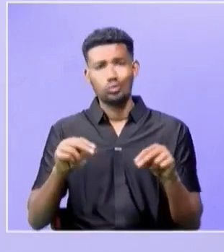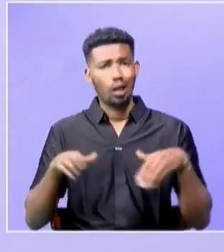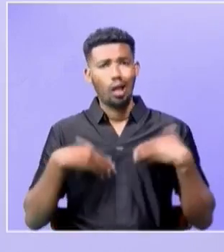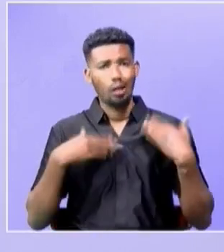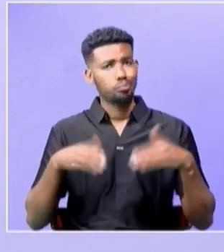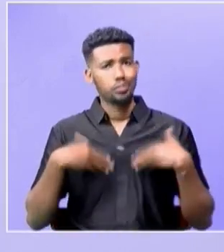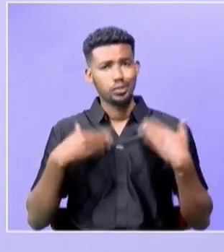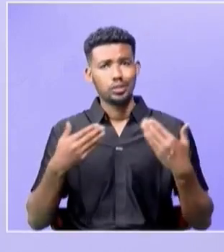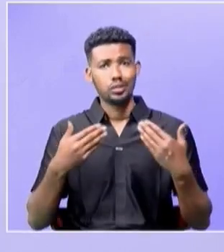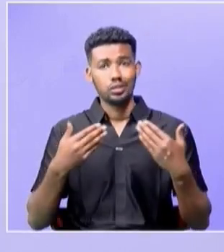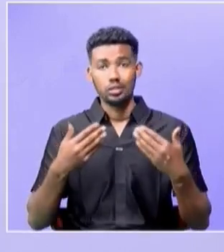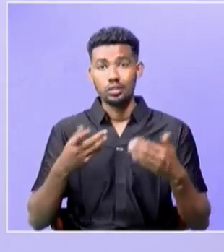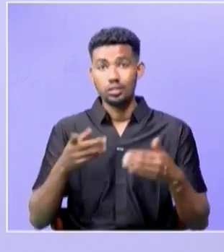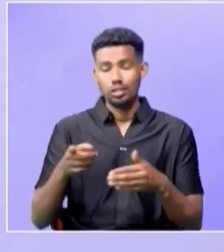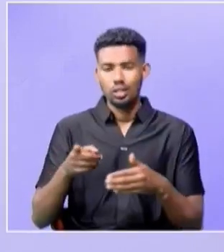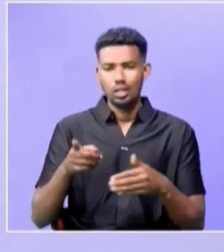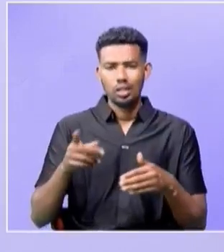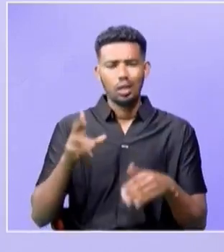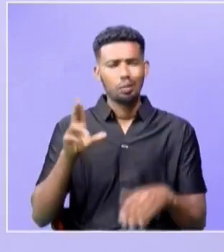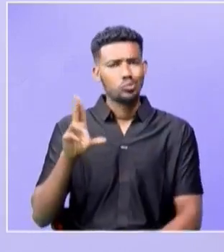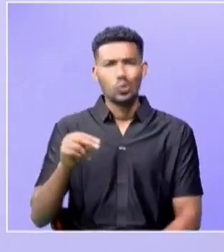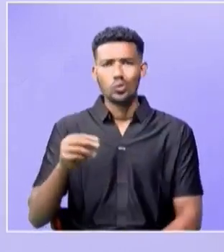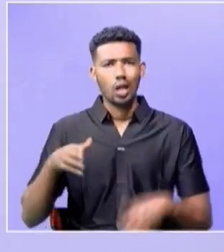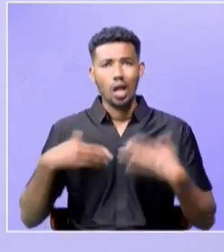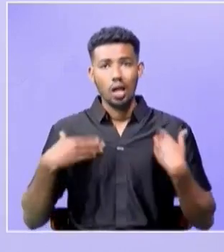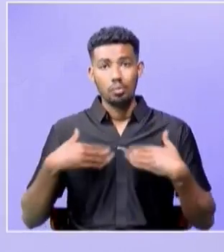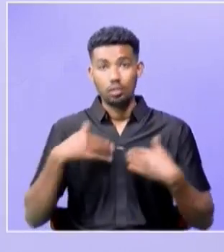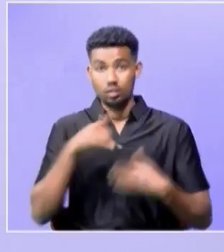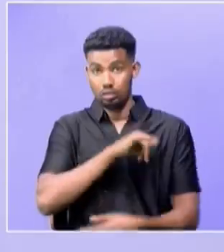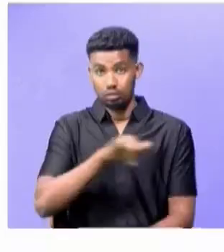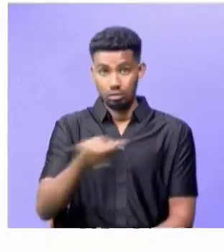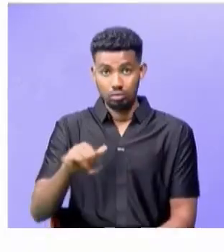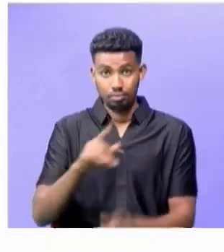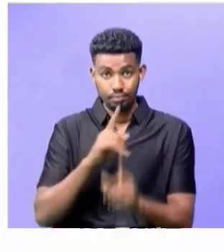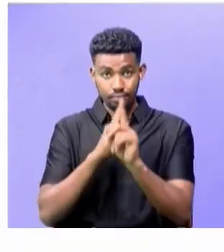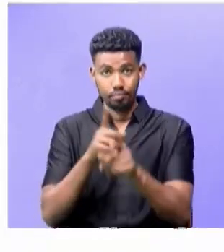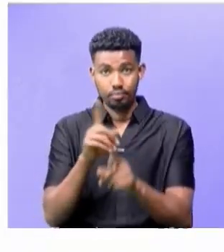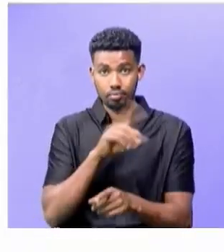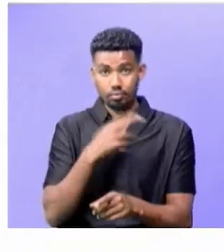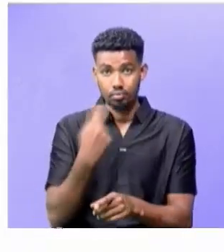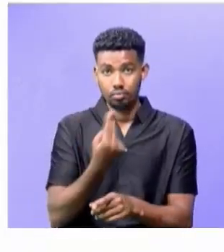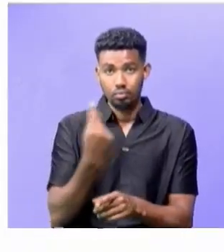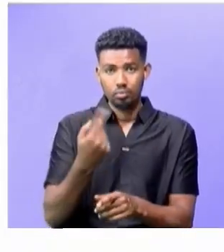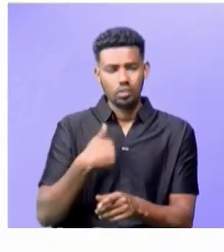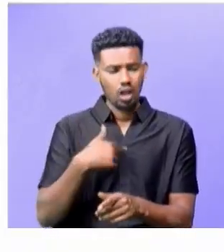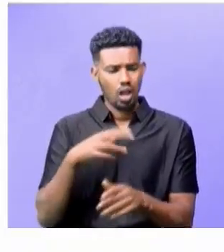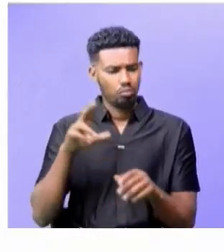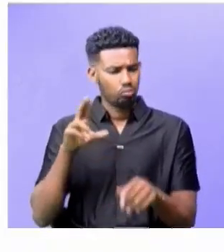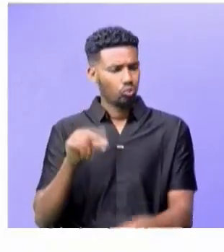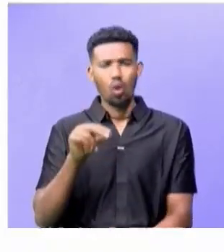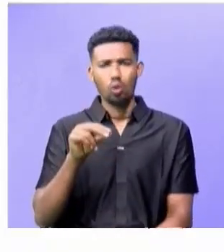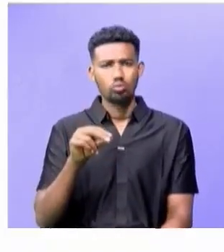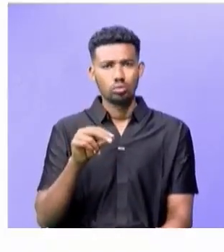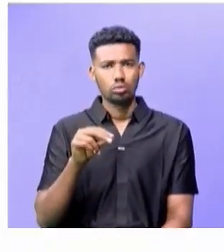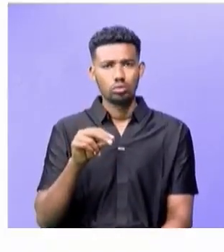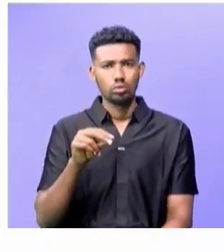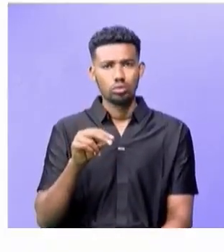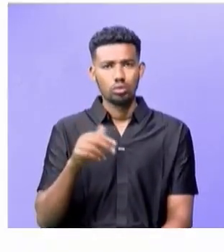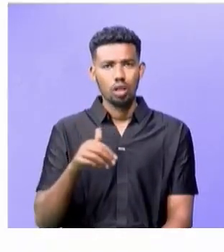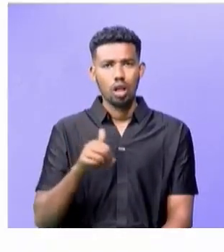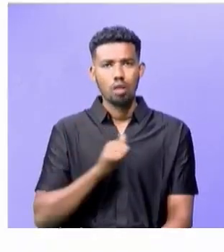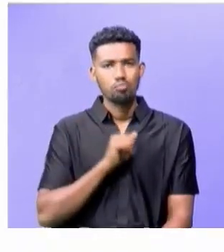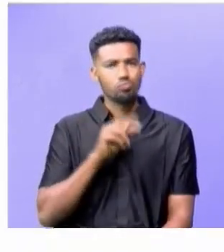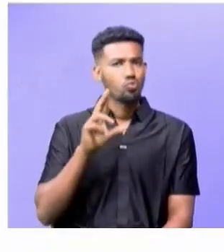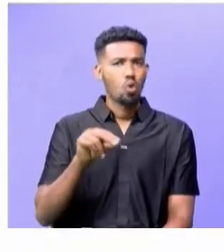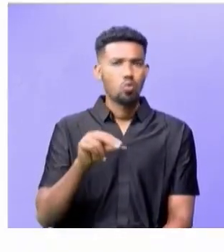happy. It means you are not happy too. Here, neither am I. So it means I'm not. I'm not.